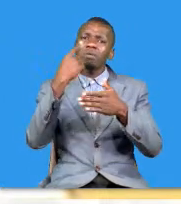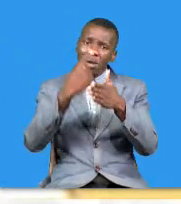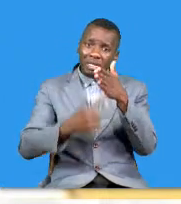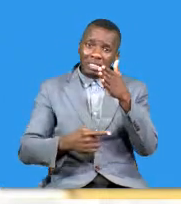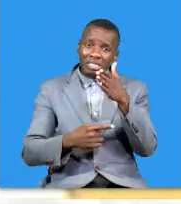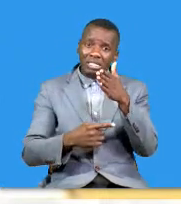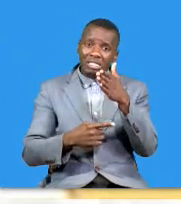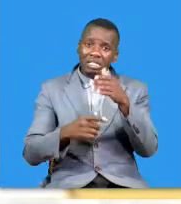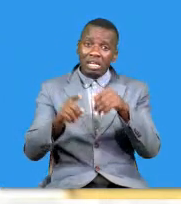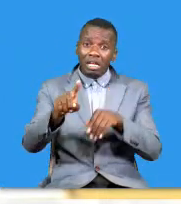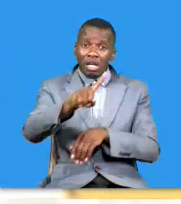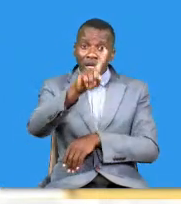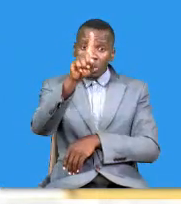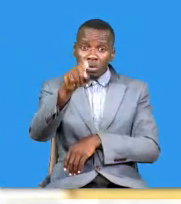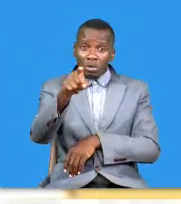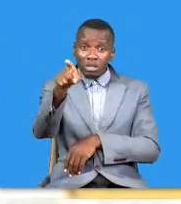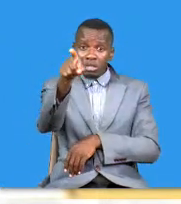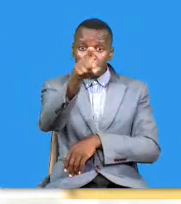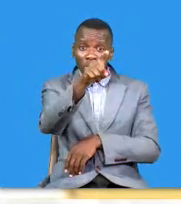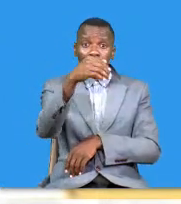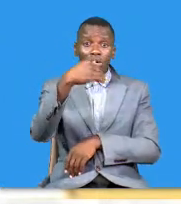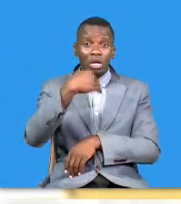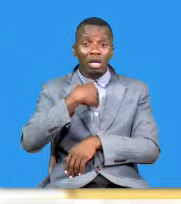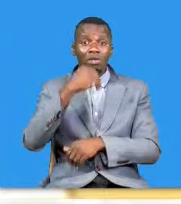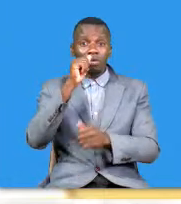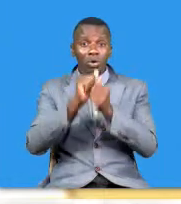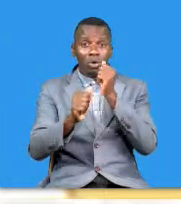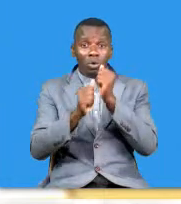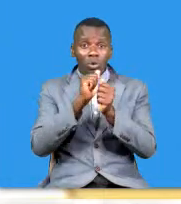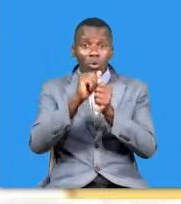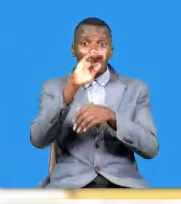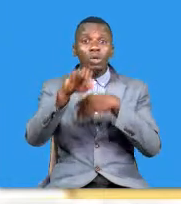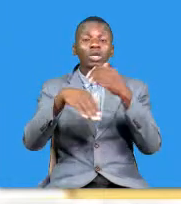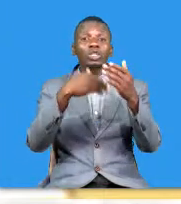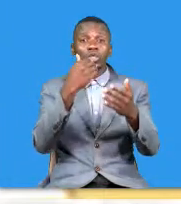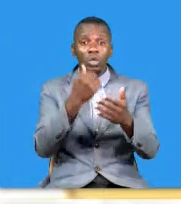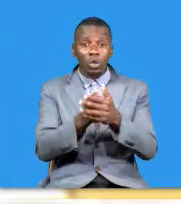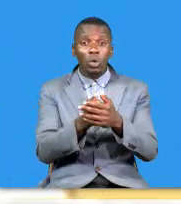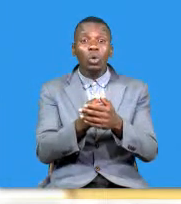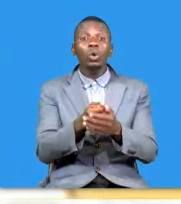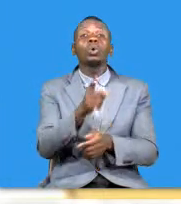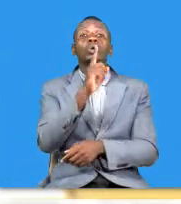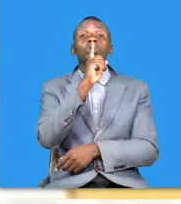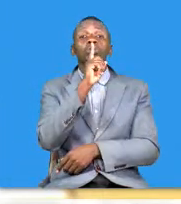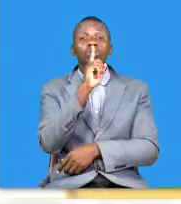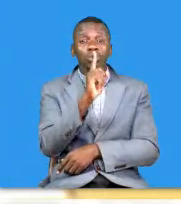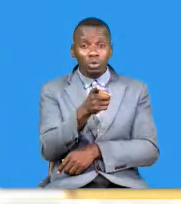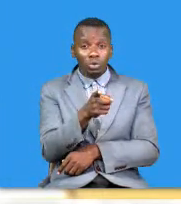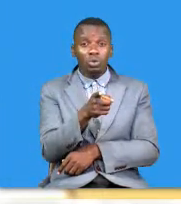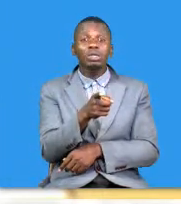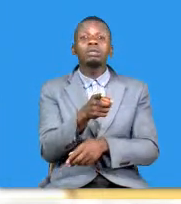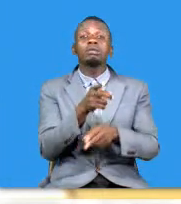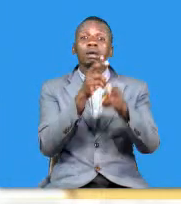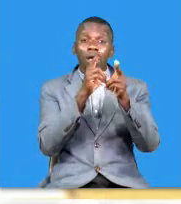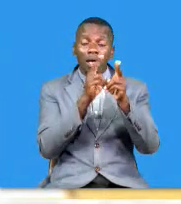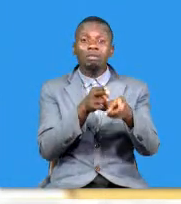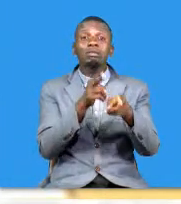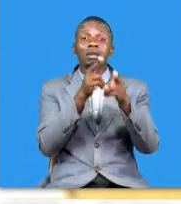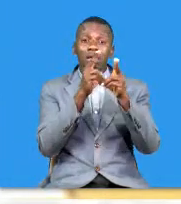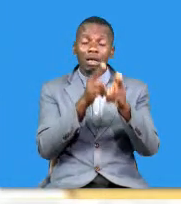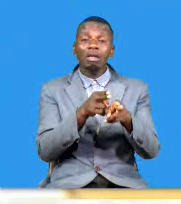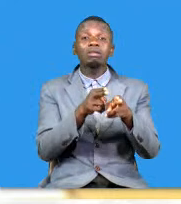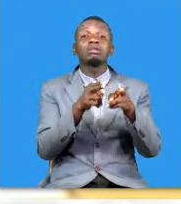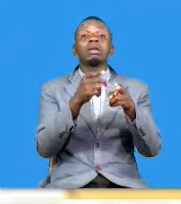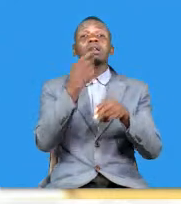is a question that we must all be held accountable for something